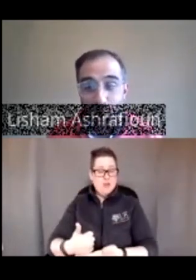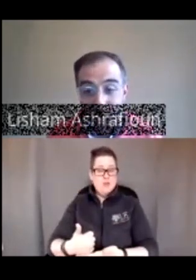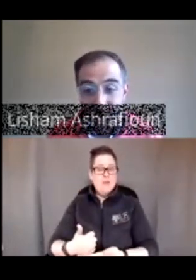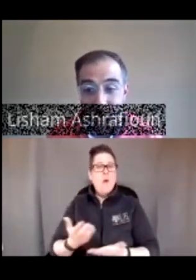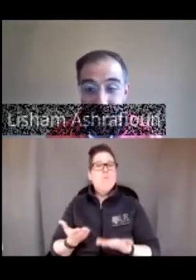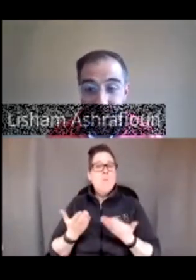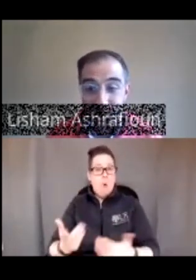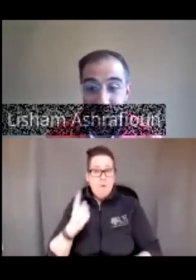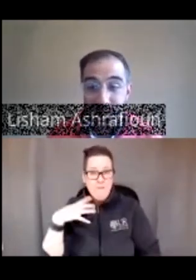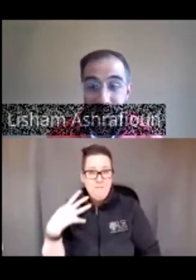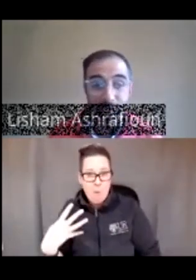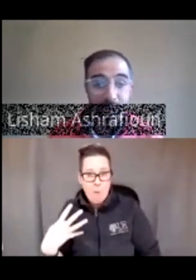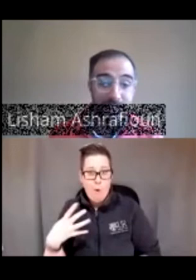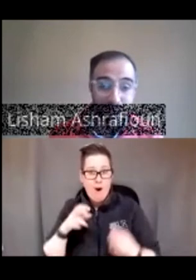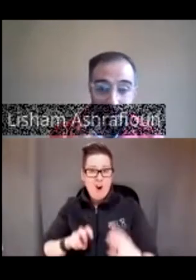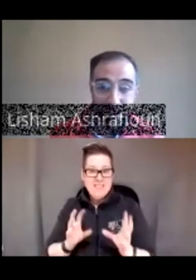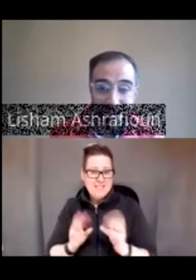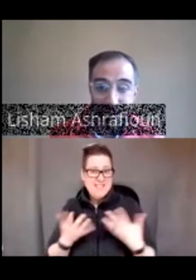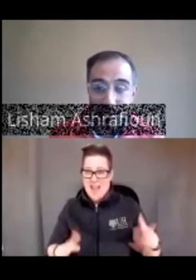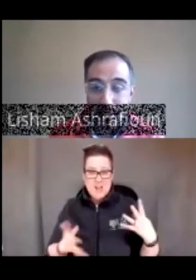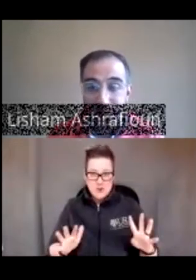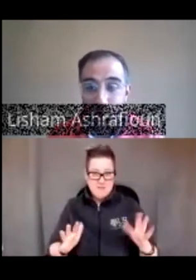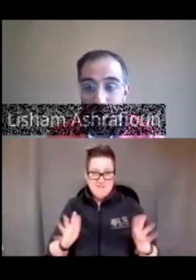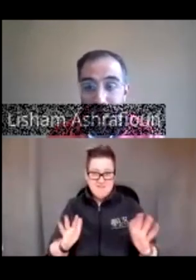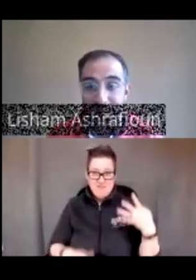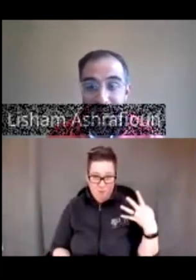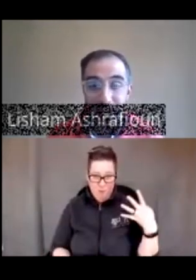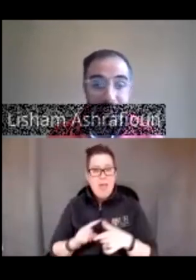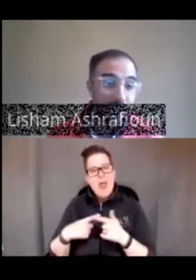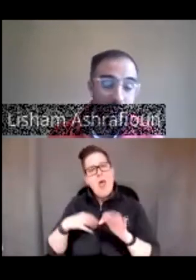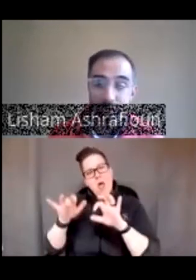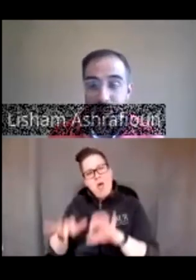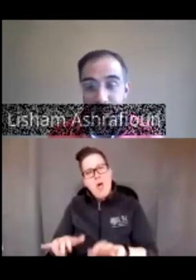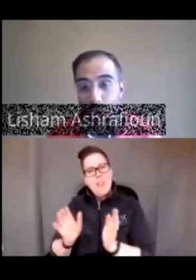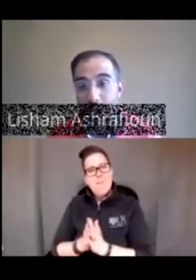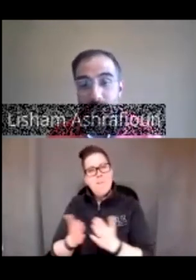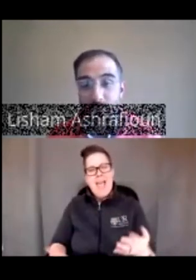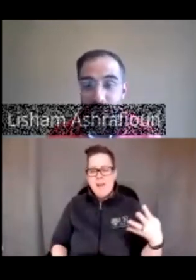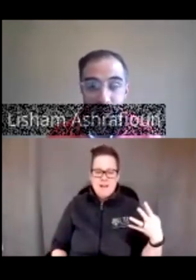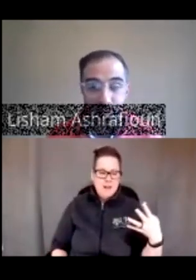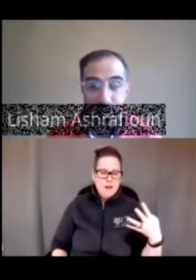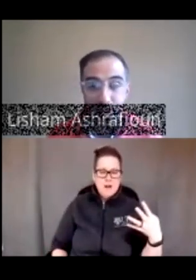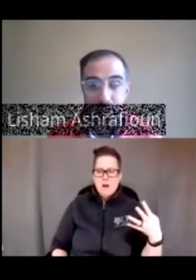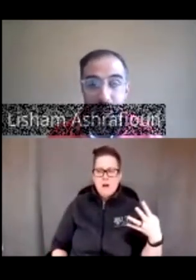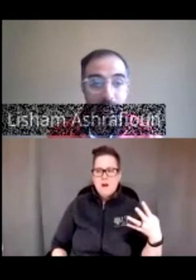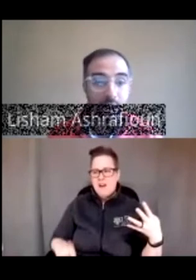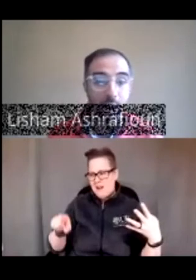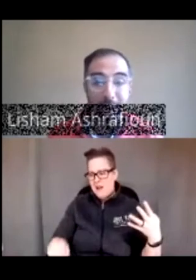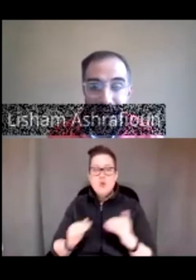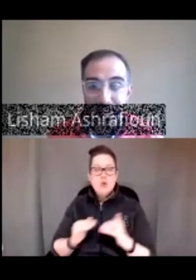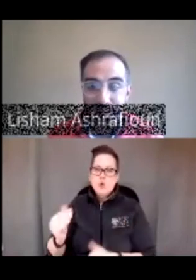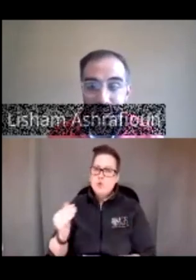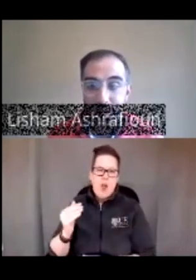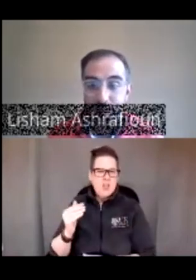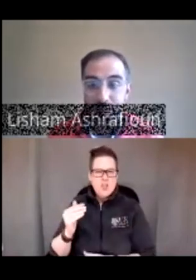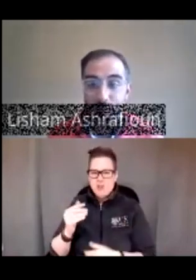as a 4-session intervention. And as I was putting together the manual, I was thinking like, there's just way too much information